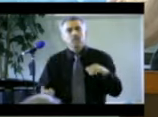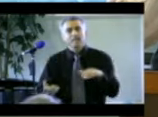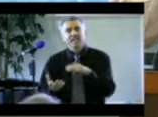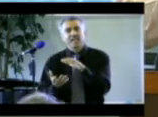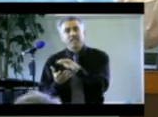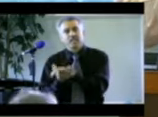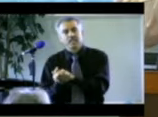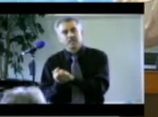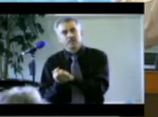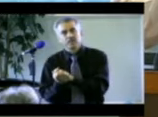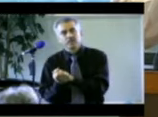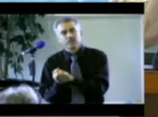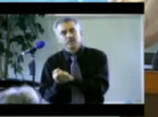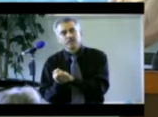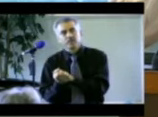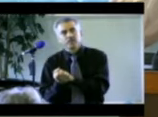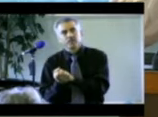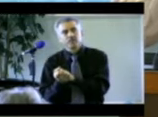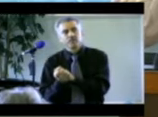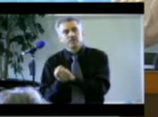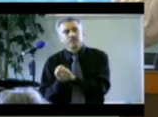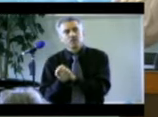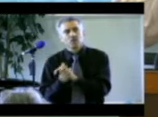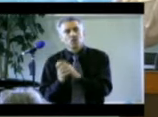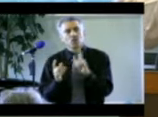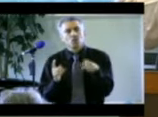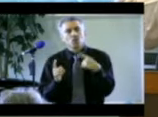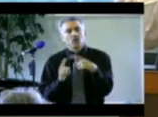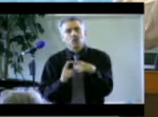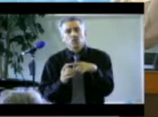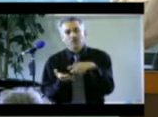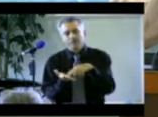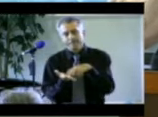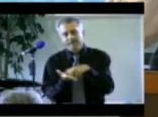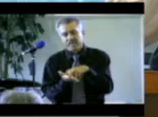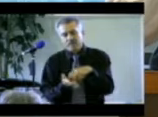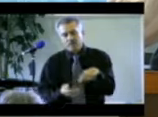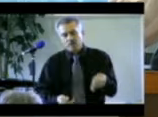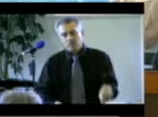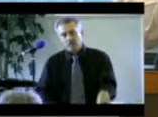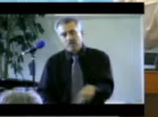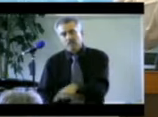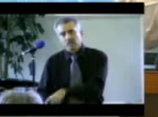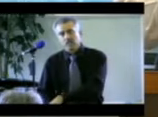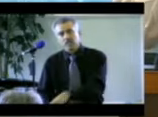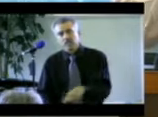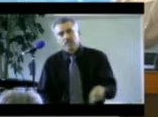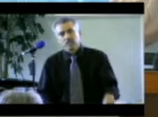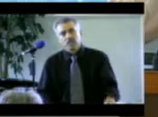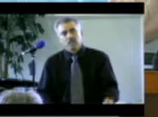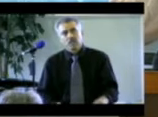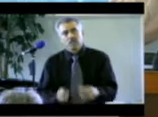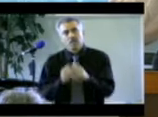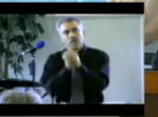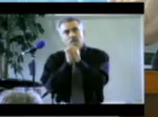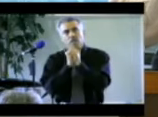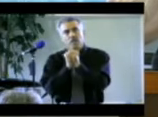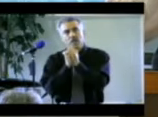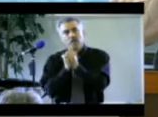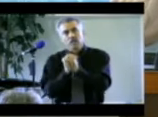believe, when we bend our knees and pray, when we